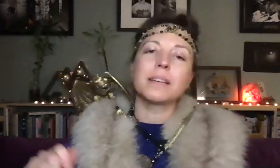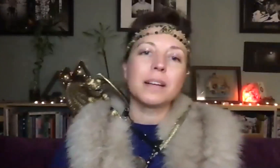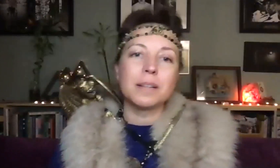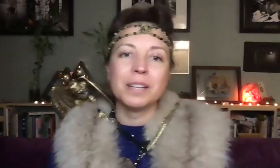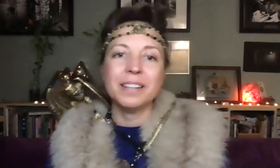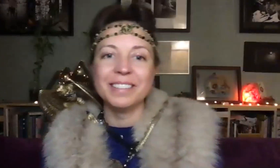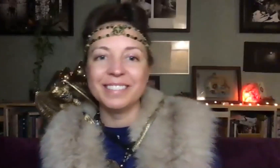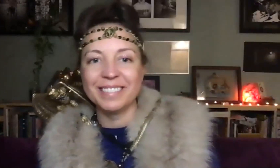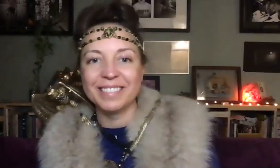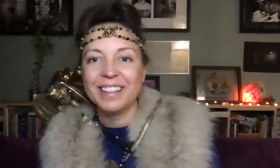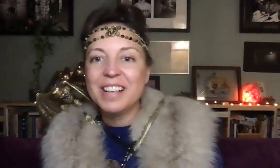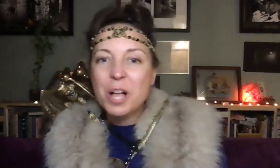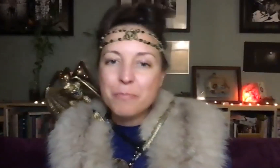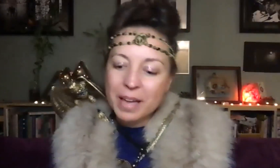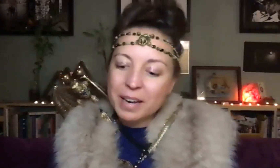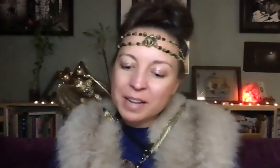attack.